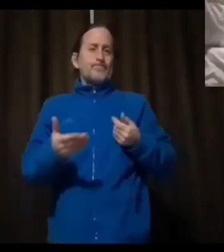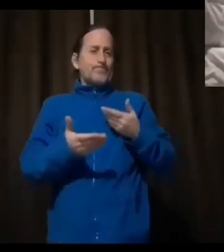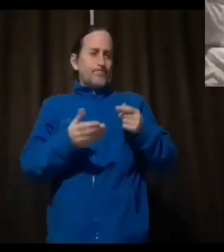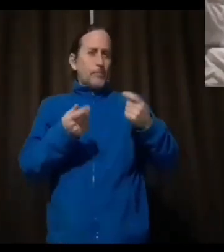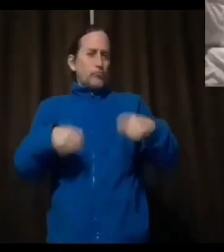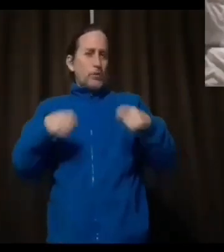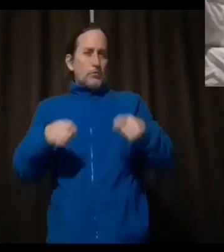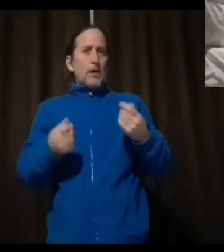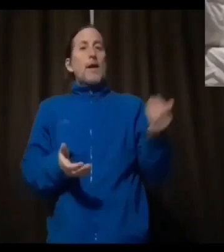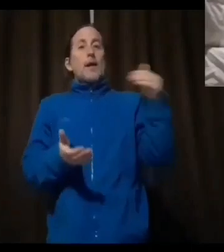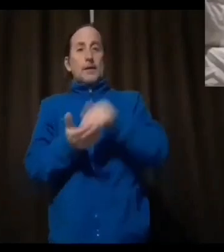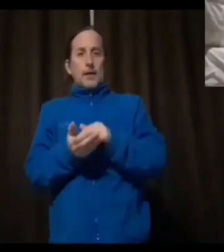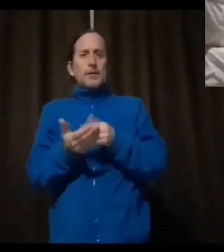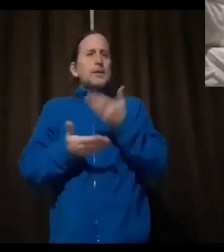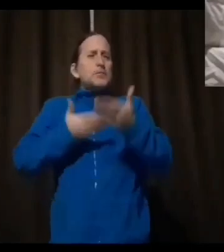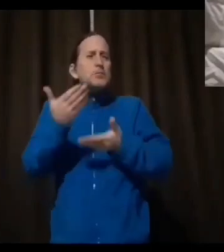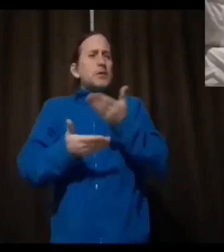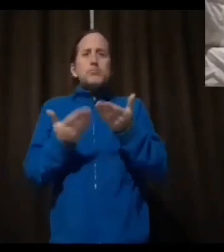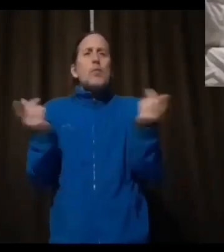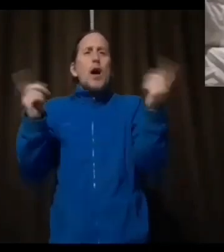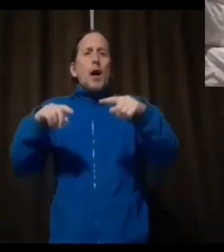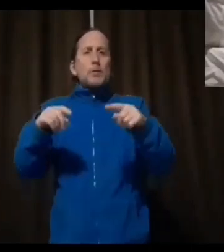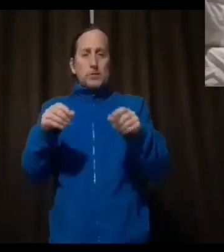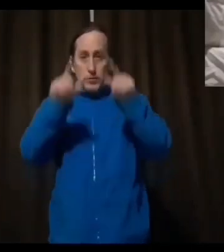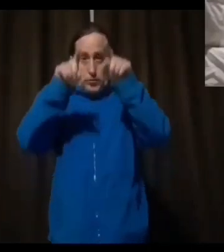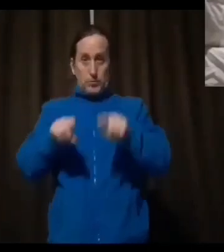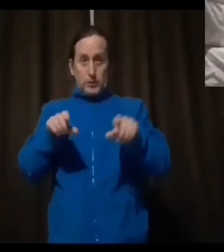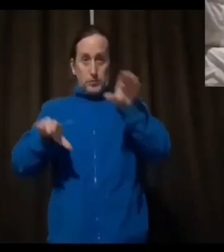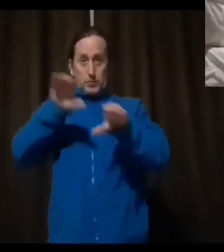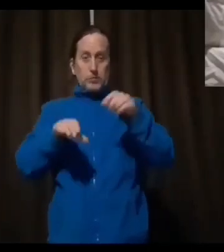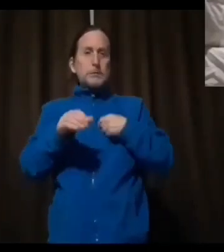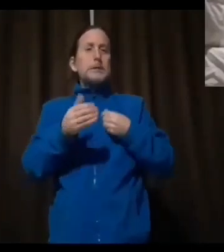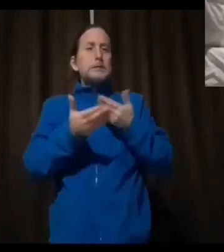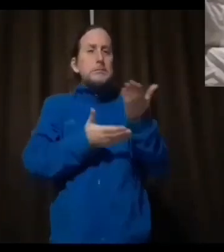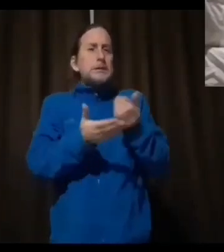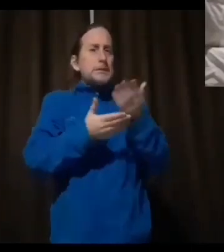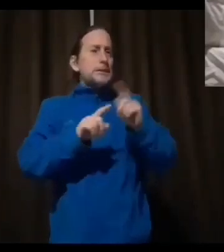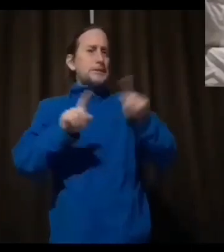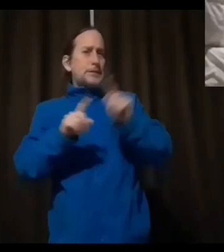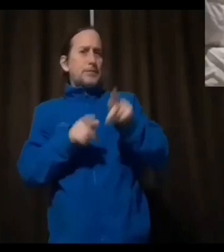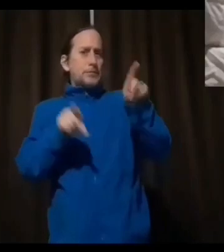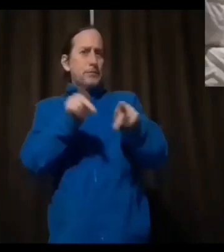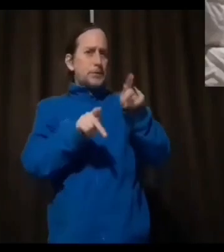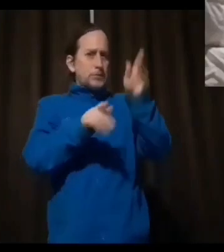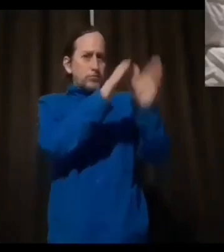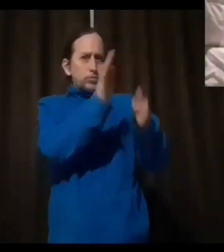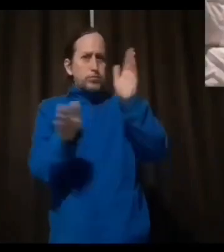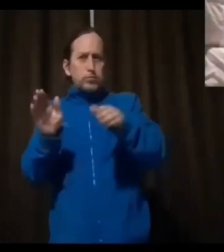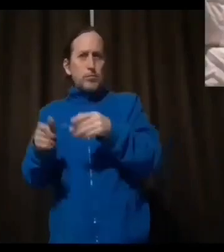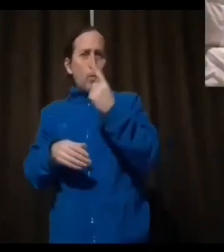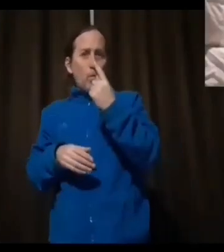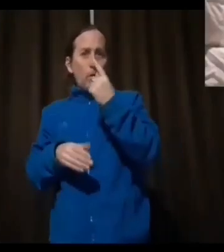all the physicists for the last year and a half, and they've all told me it's irrelevant, it's not important, it's vital, what's happening on the front screen.